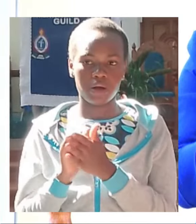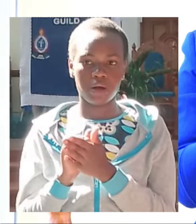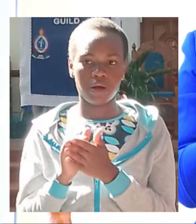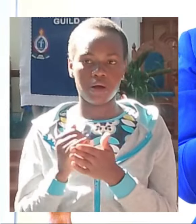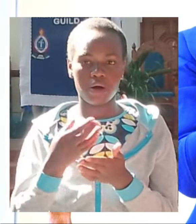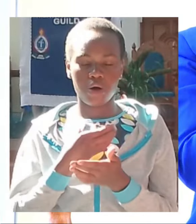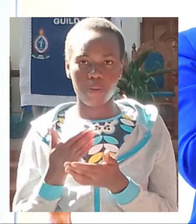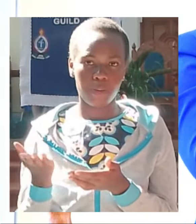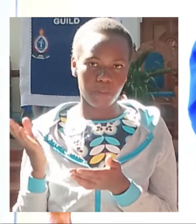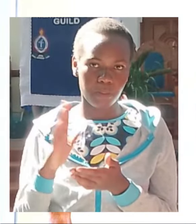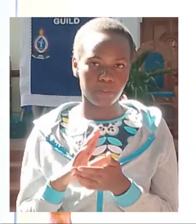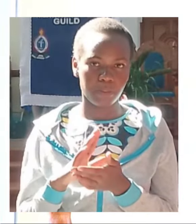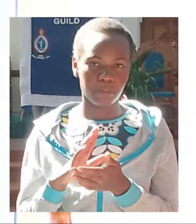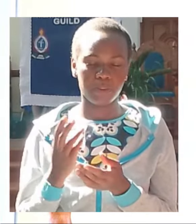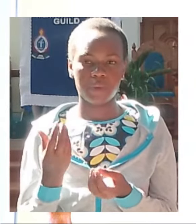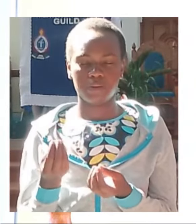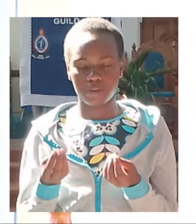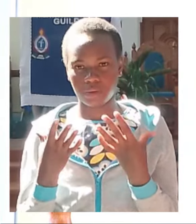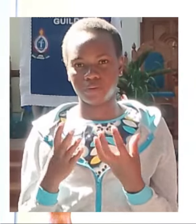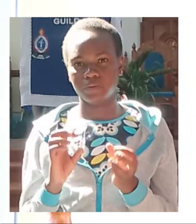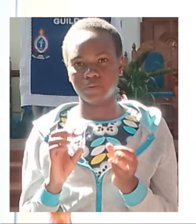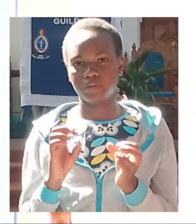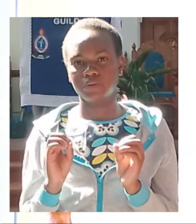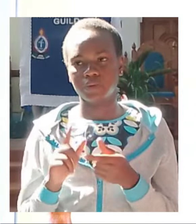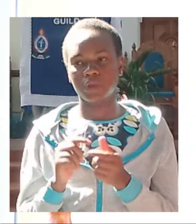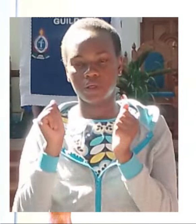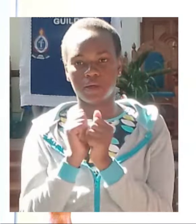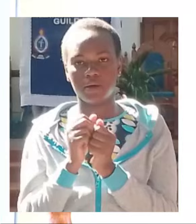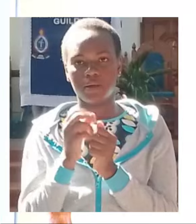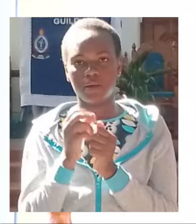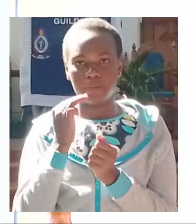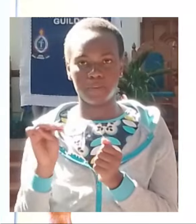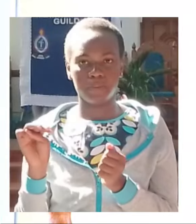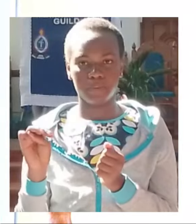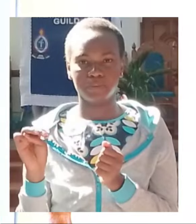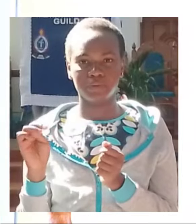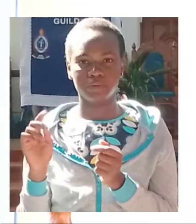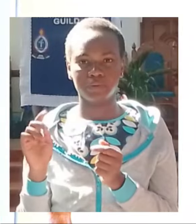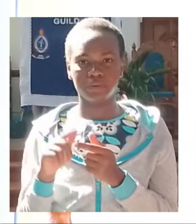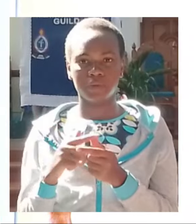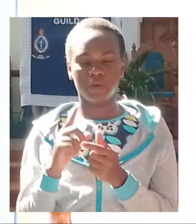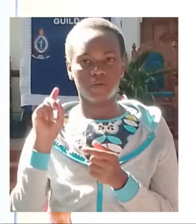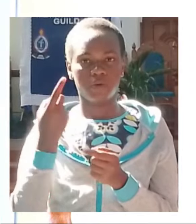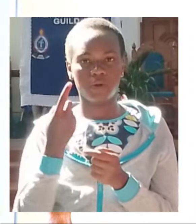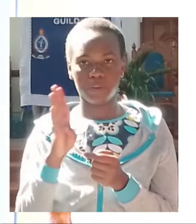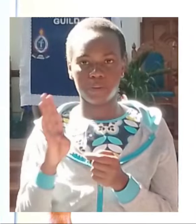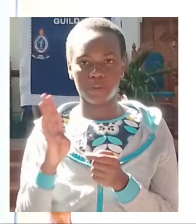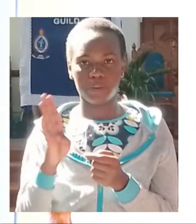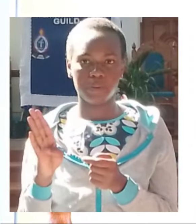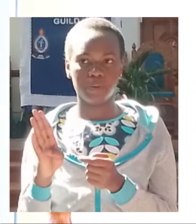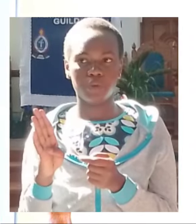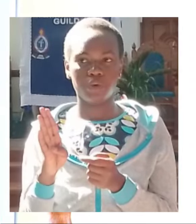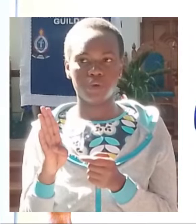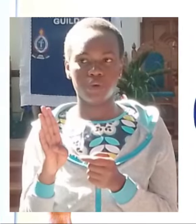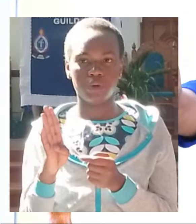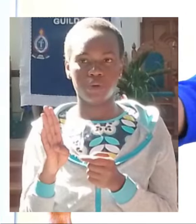10. They are not even many. Just 10 of them. And the first one being, you